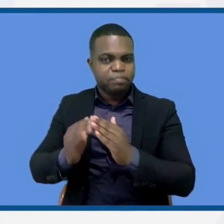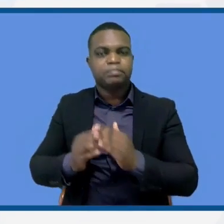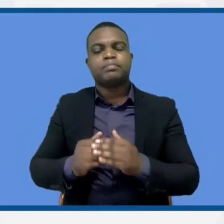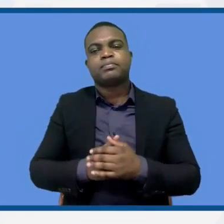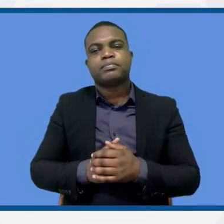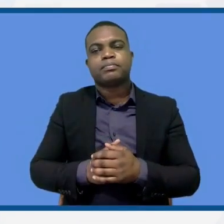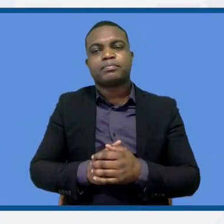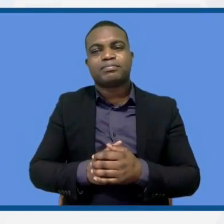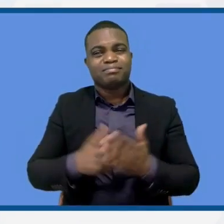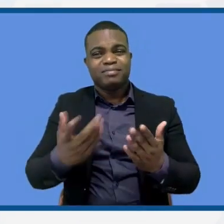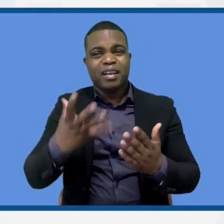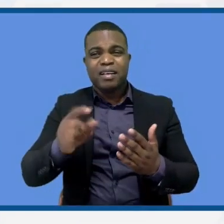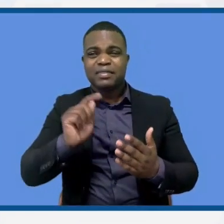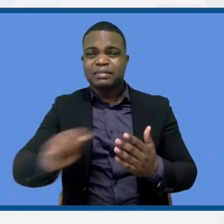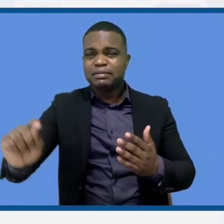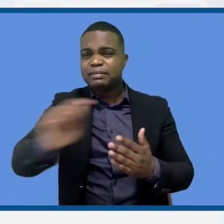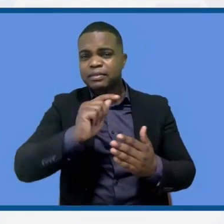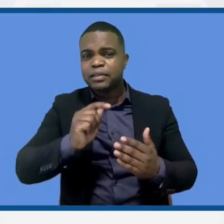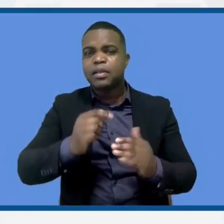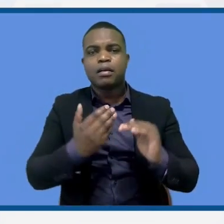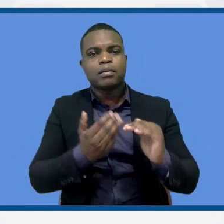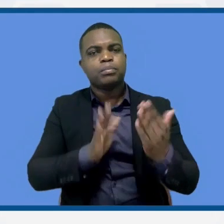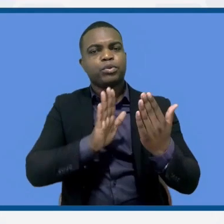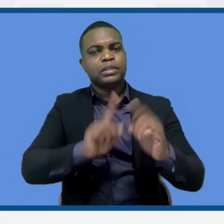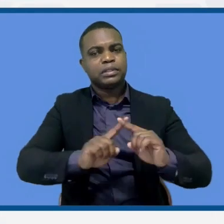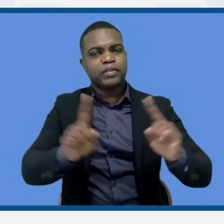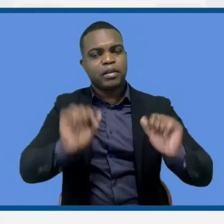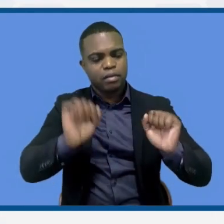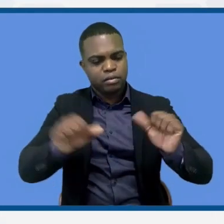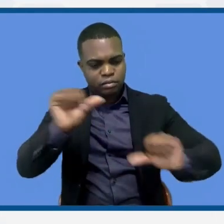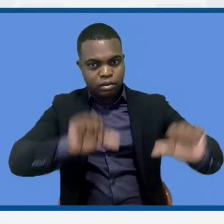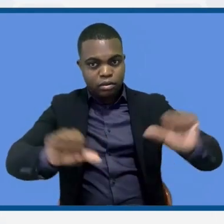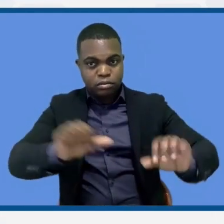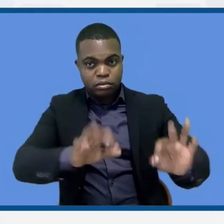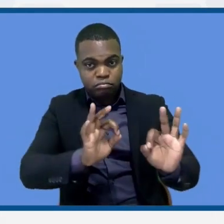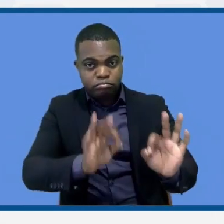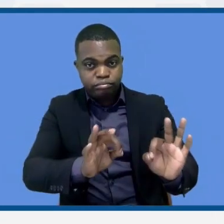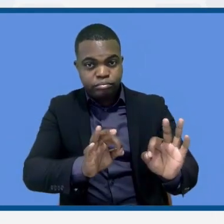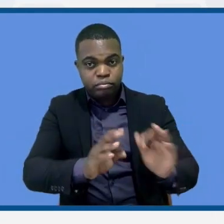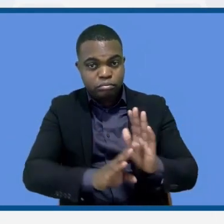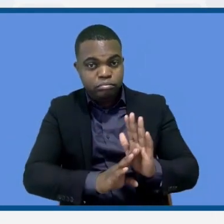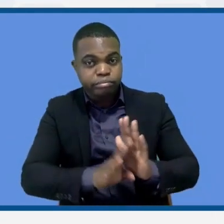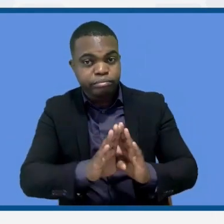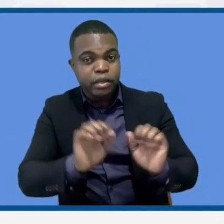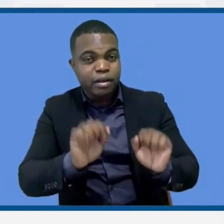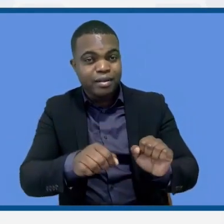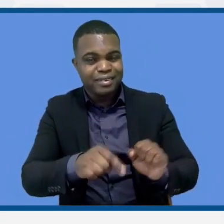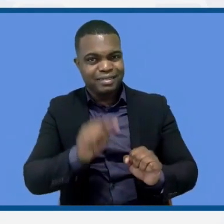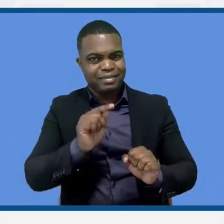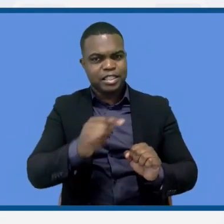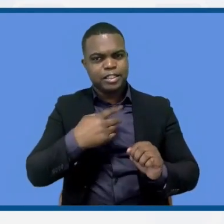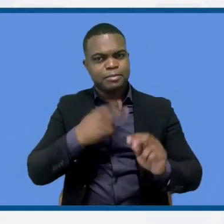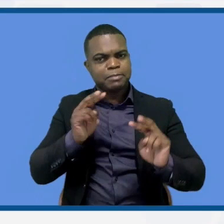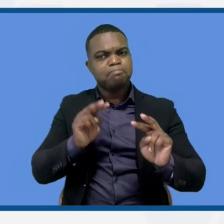other, but this is simply not true. We can have sound scientific based implementation, which are